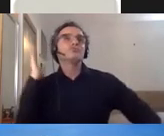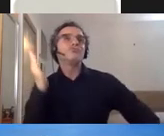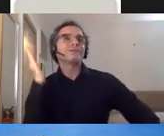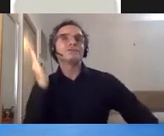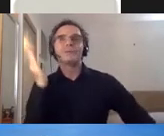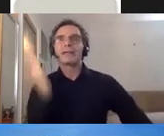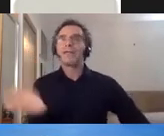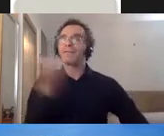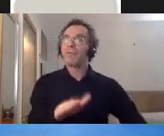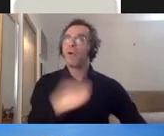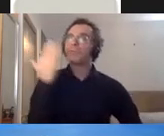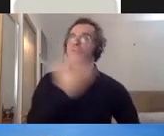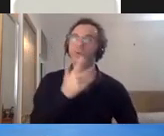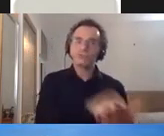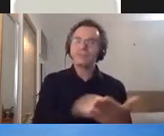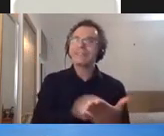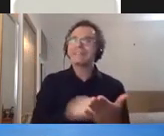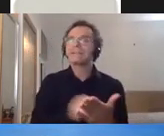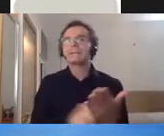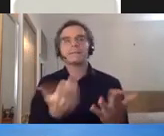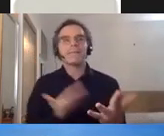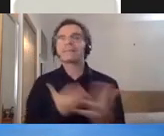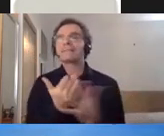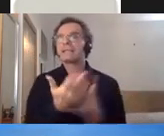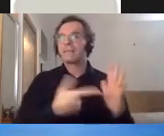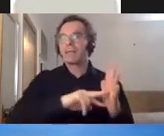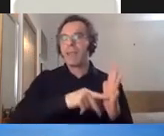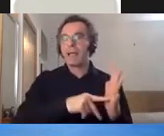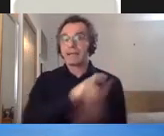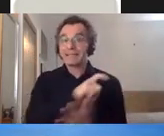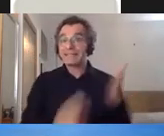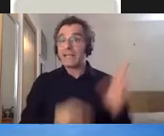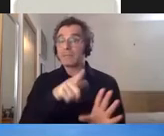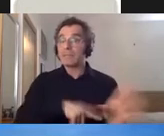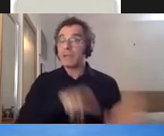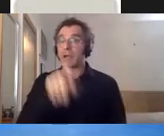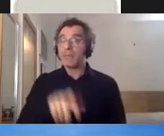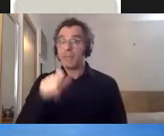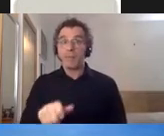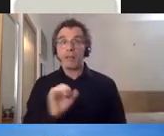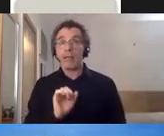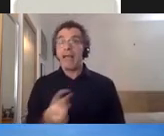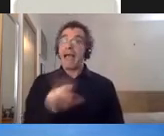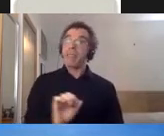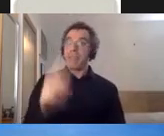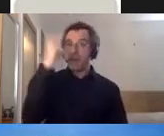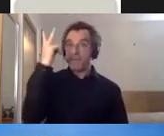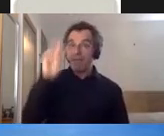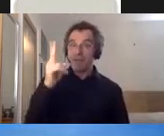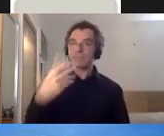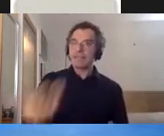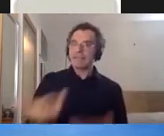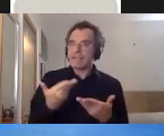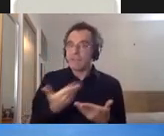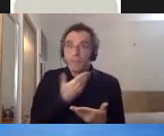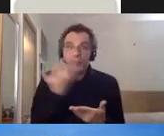schools' written accessibility plans. Disabled young people and their parents are given little or no information regarding the